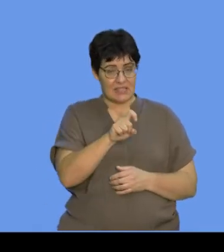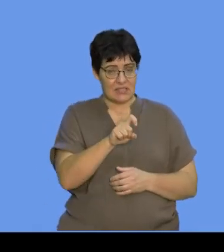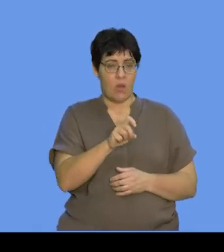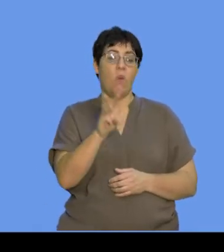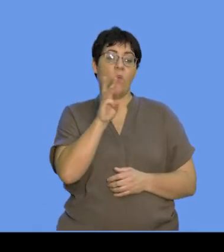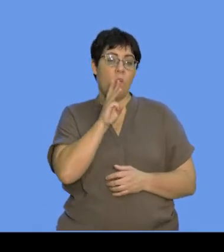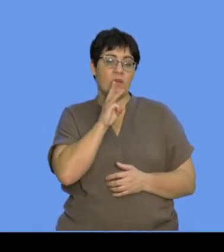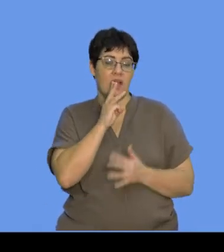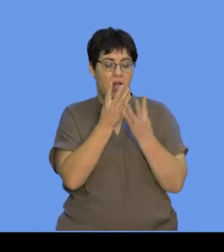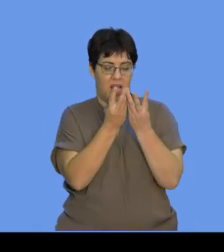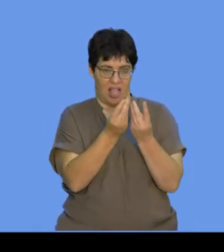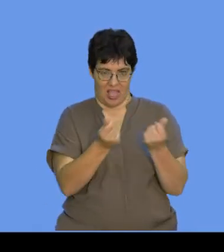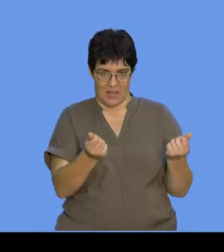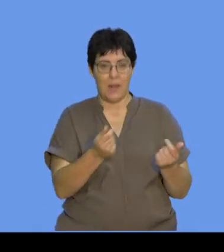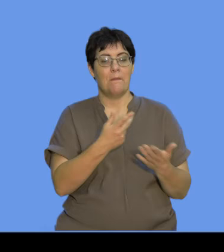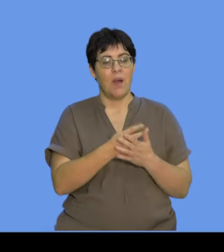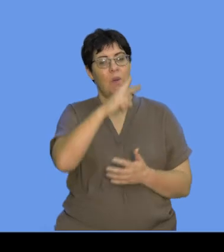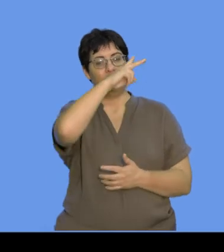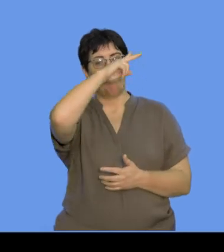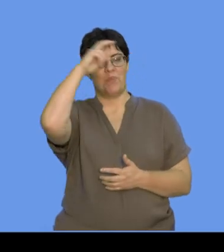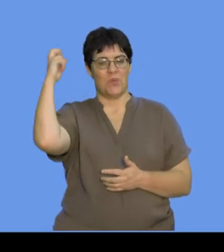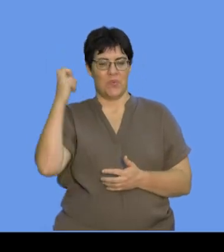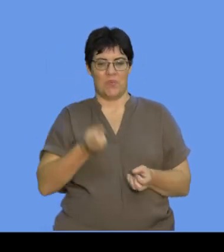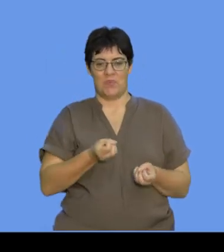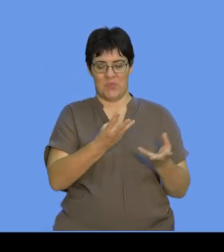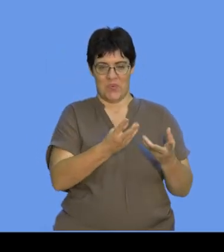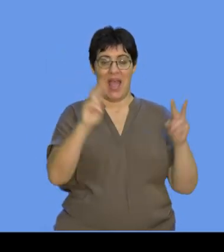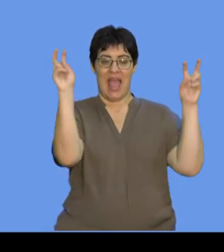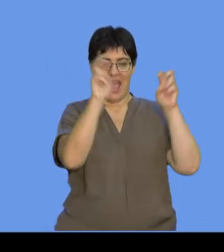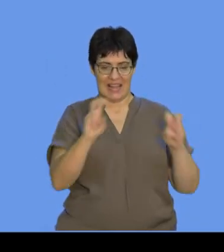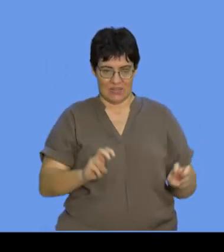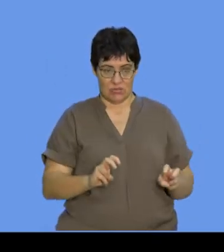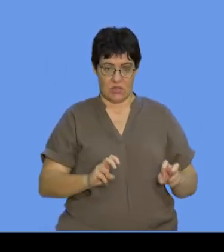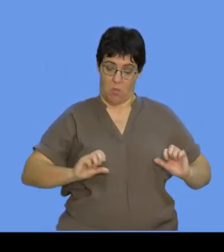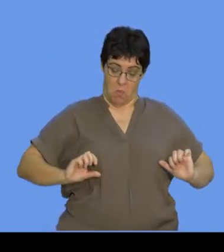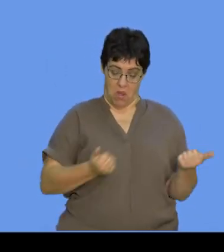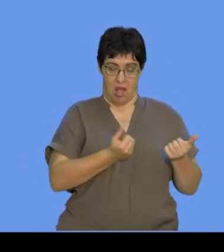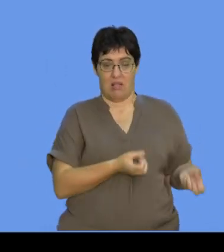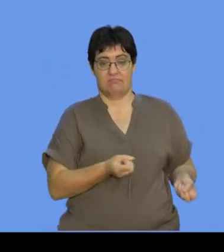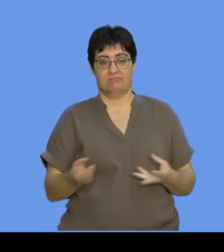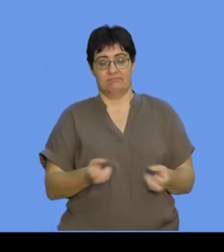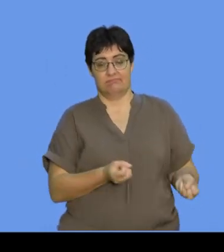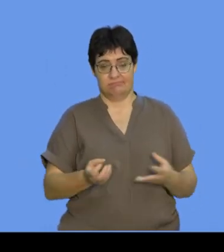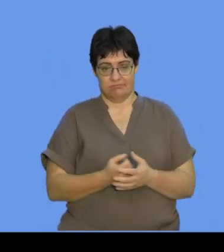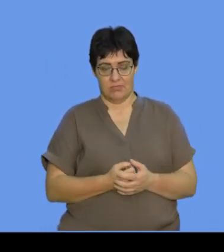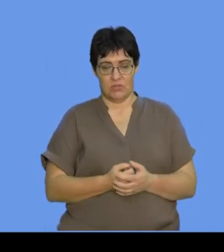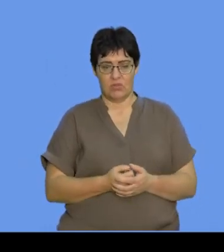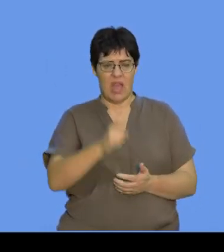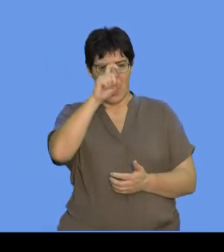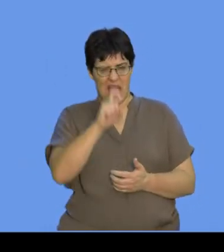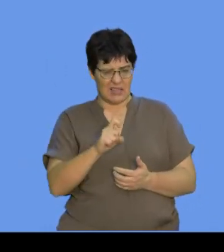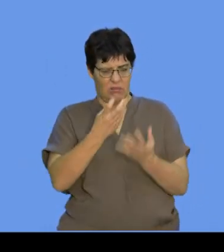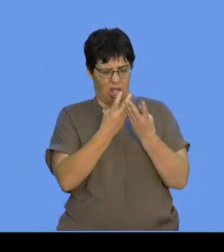in water to form a blue solution that conducts electricity well. So if X is dissolved in